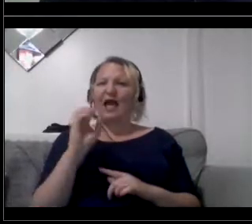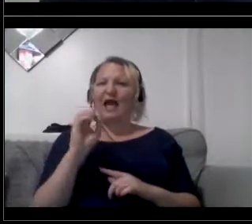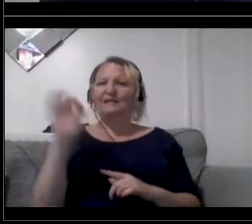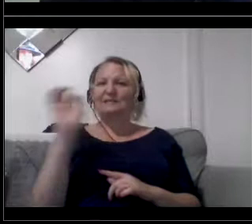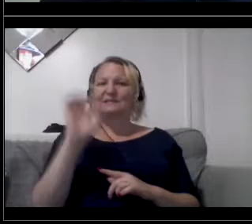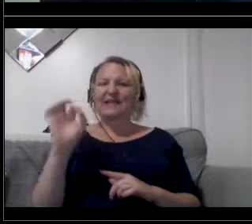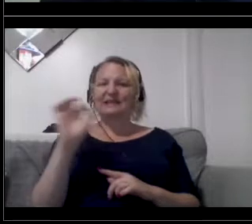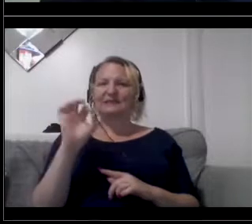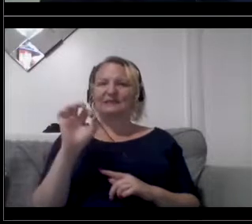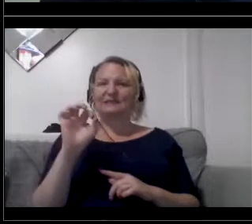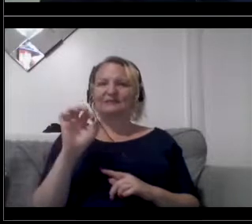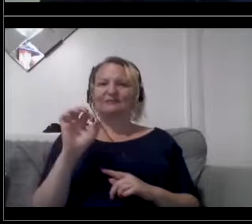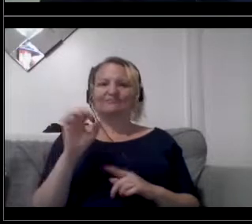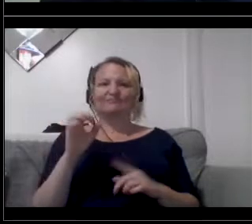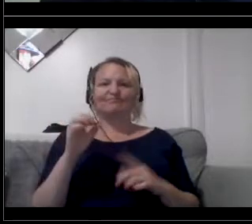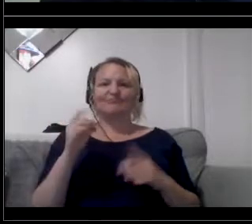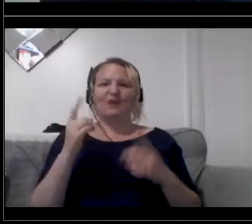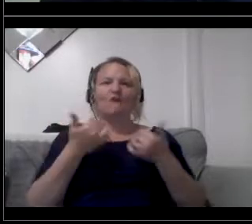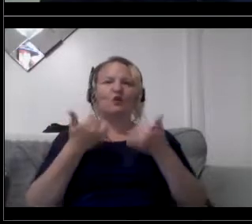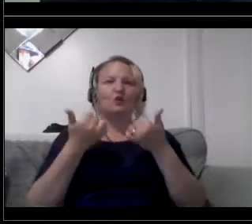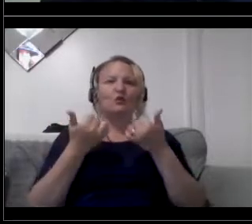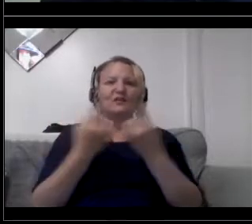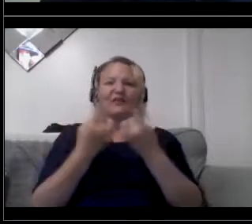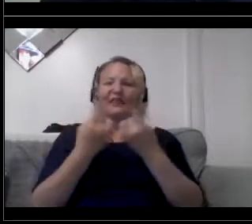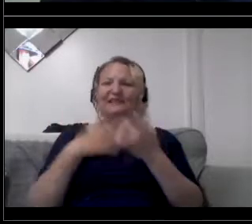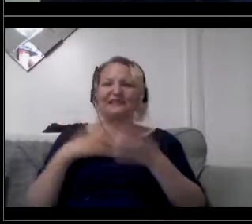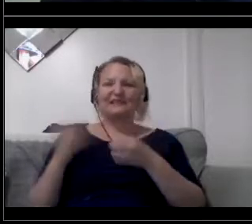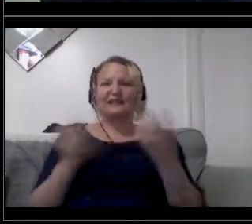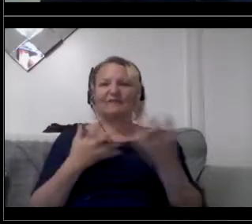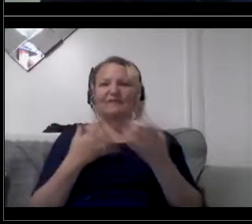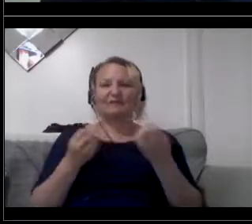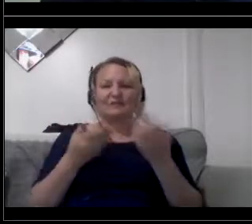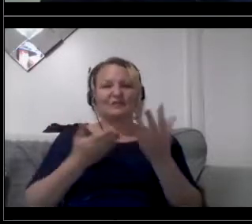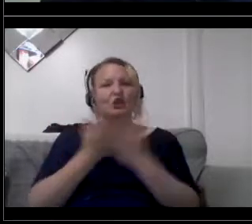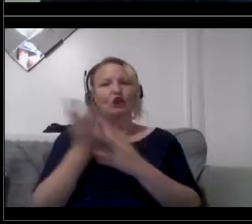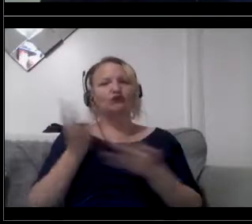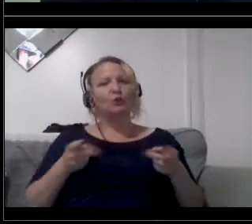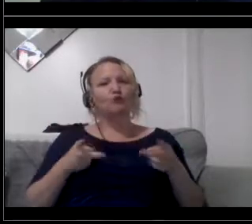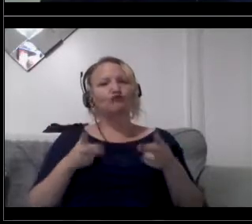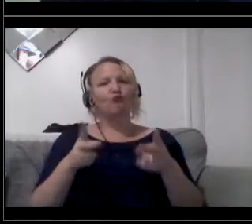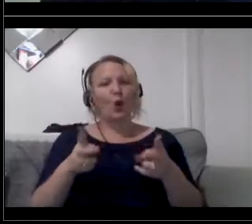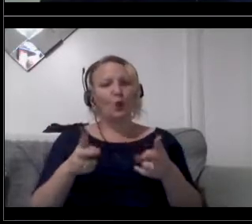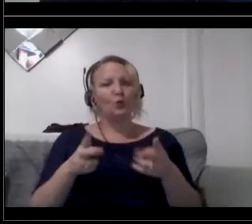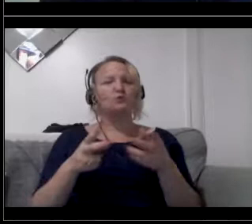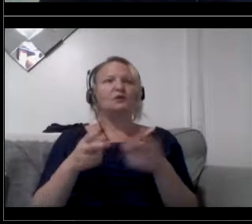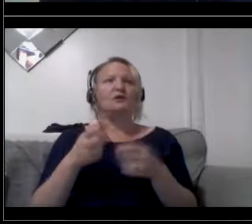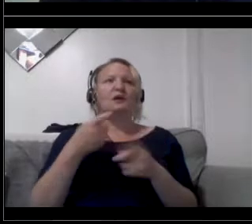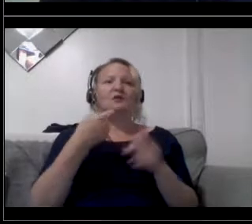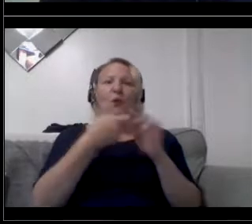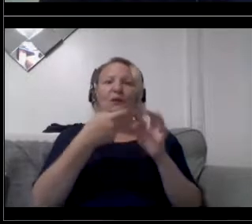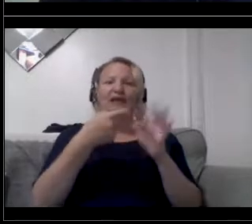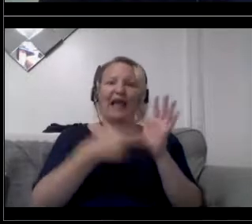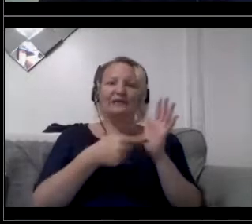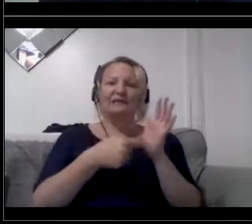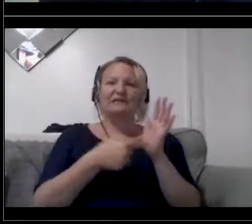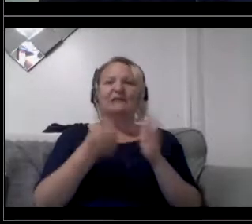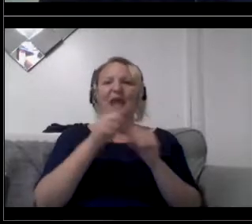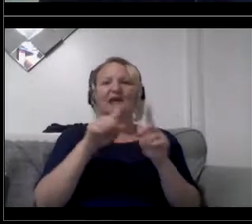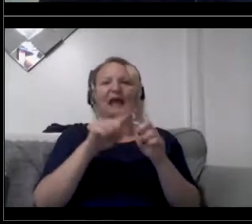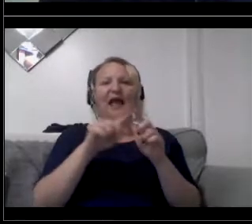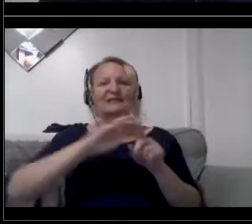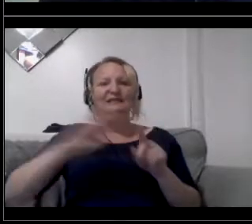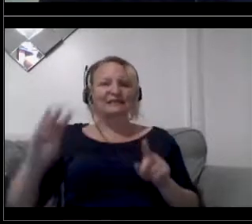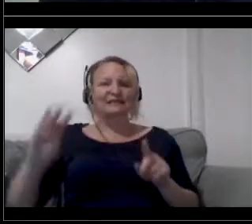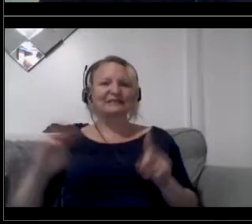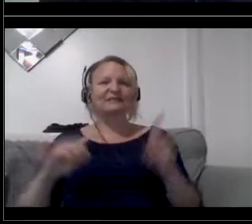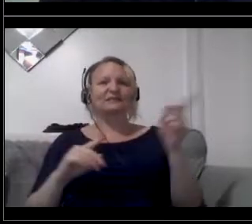road, and the route between Kent and Essex is no exception. So what Lower Thames